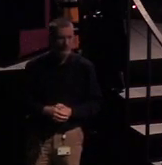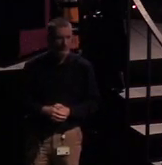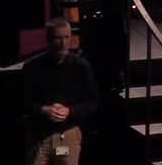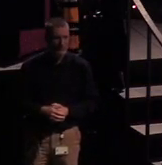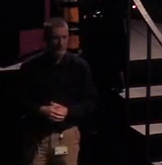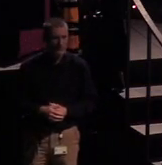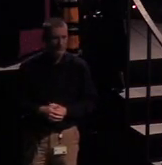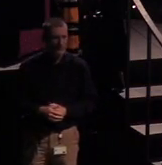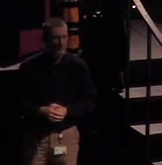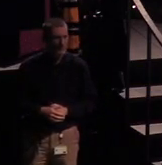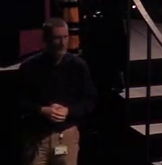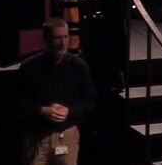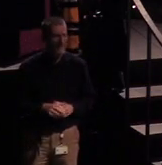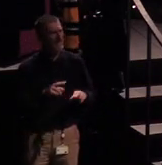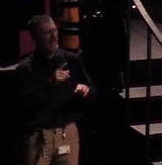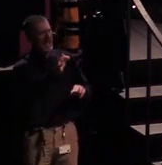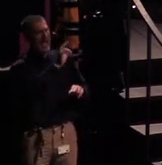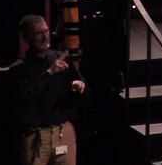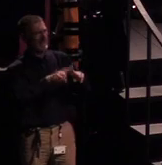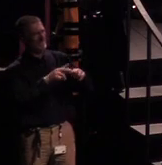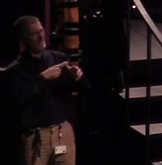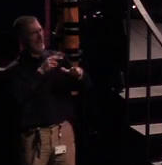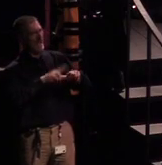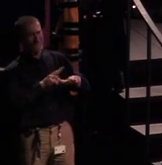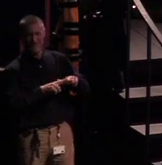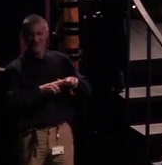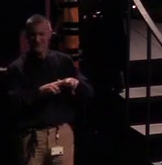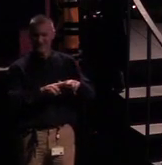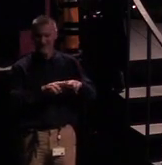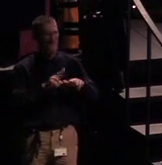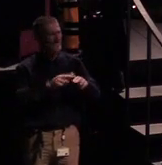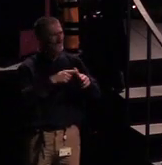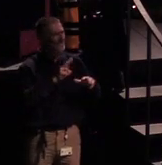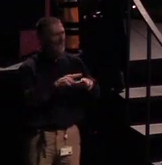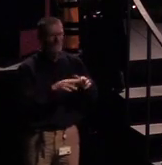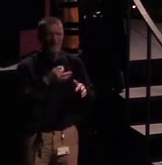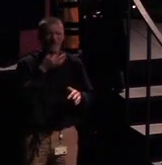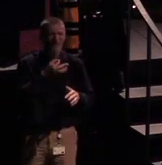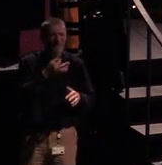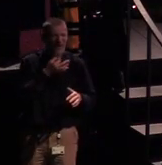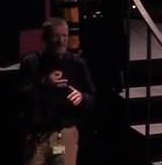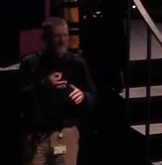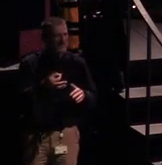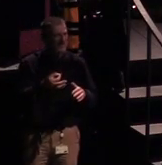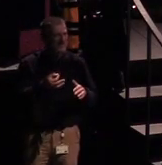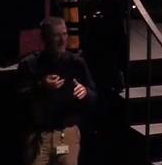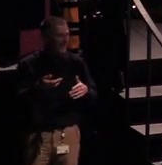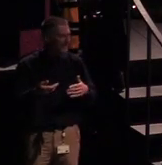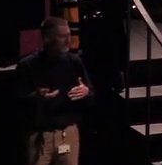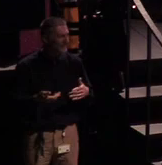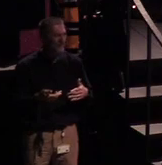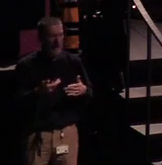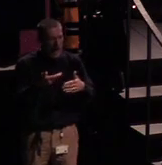it I love cats Fath so faith is like fuss or faff is like